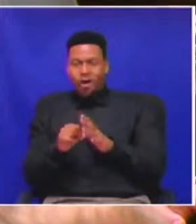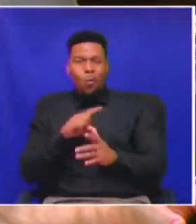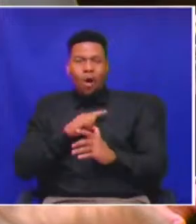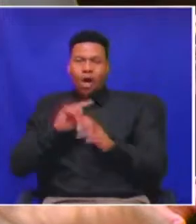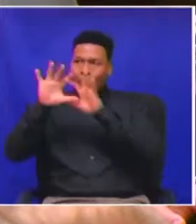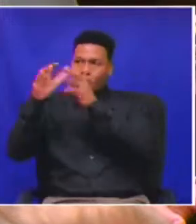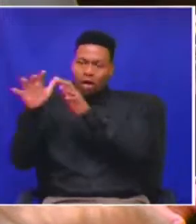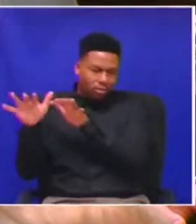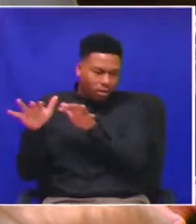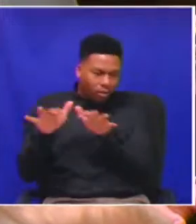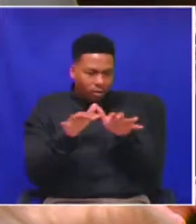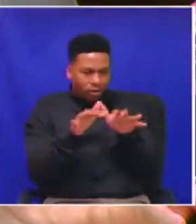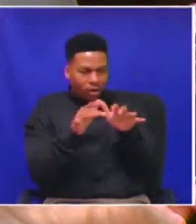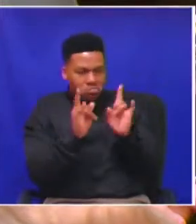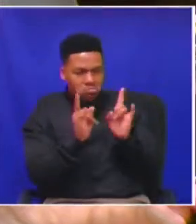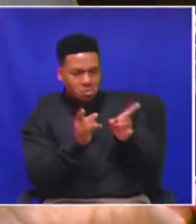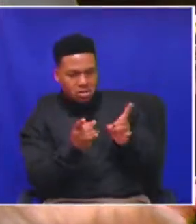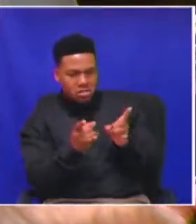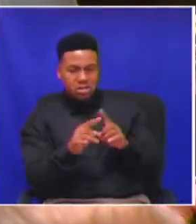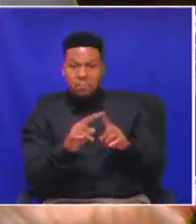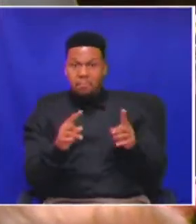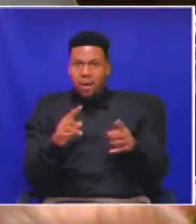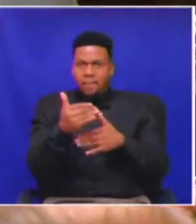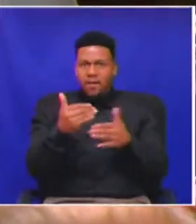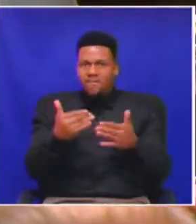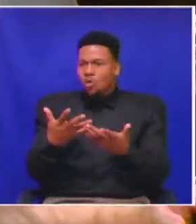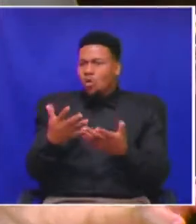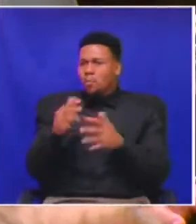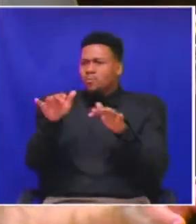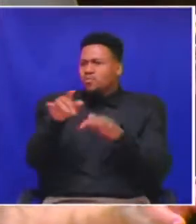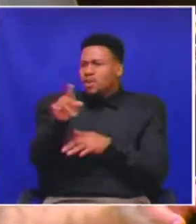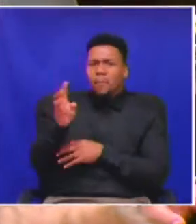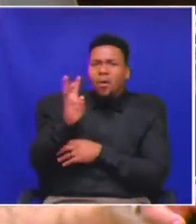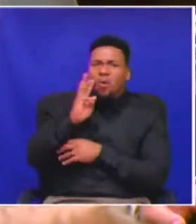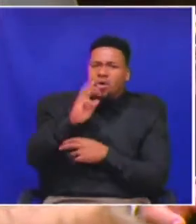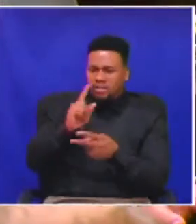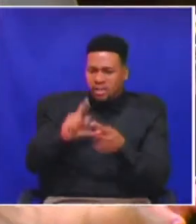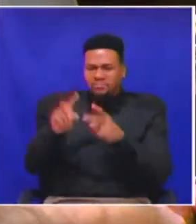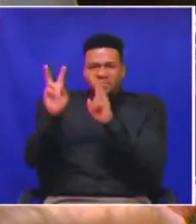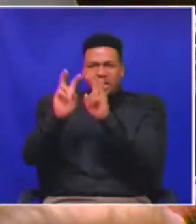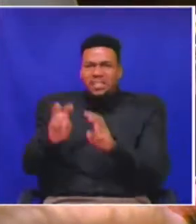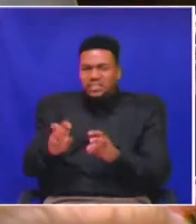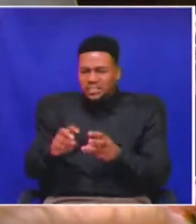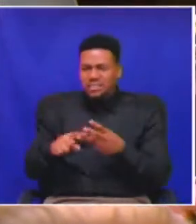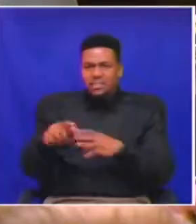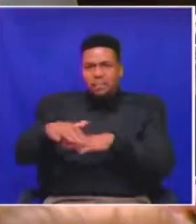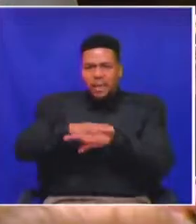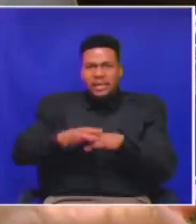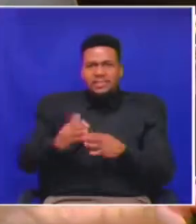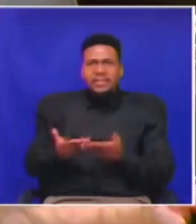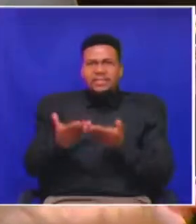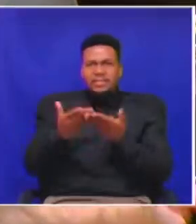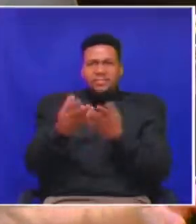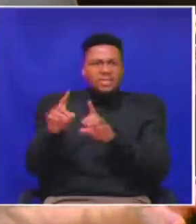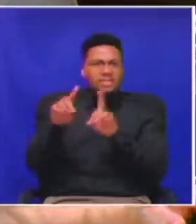when they have languished without water, electricity, and basic service delivery for the past decade?